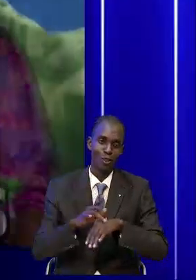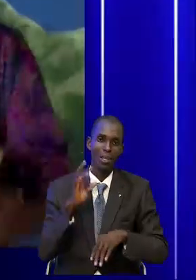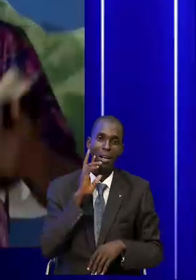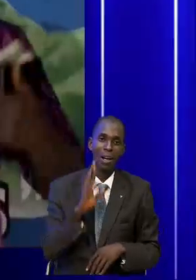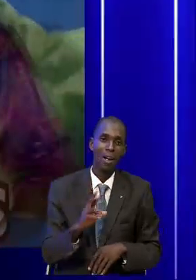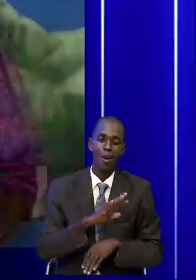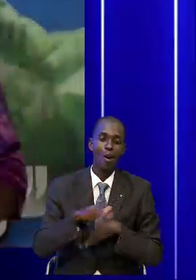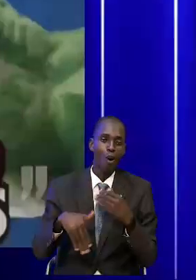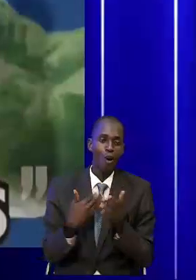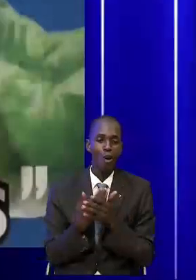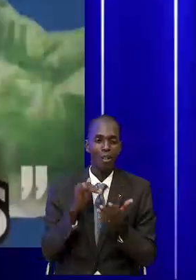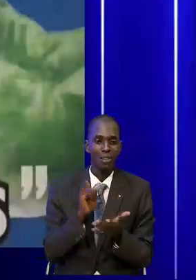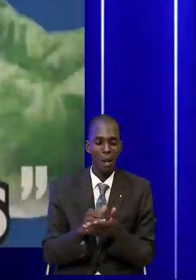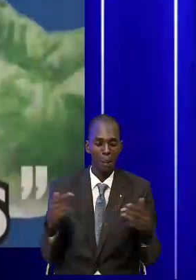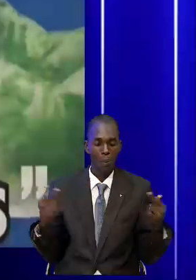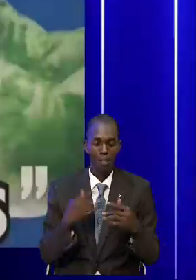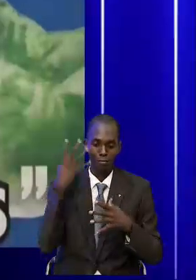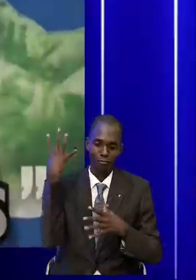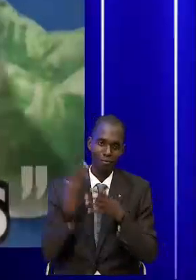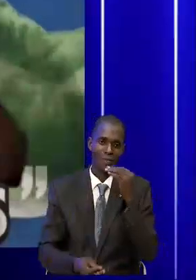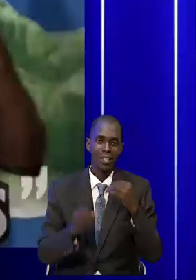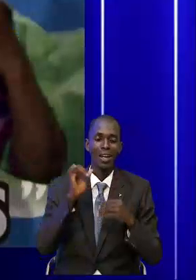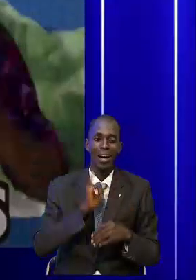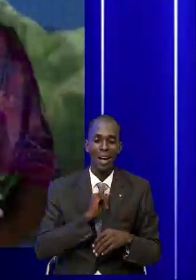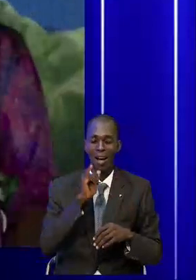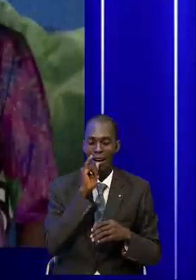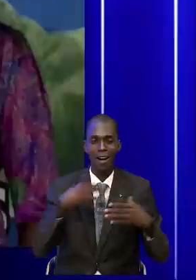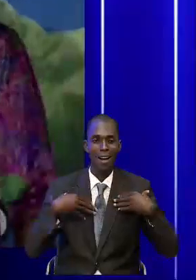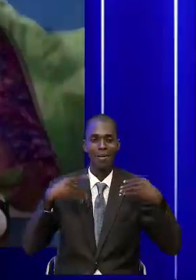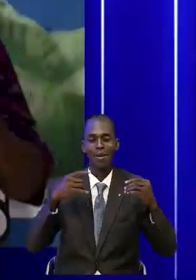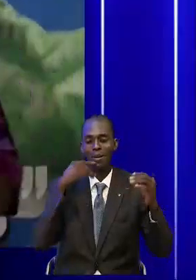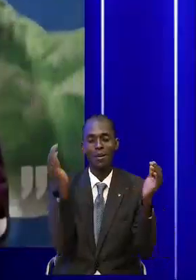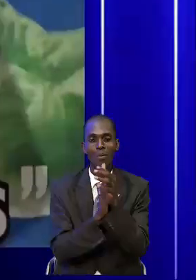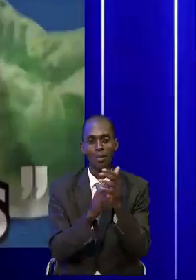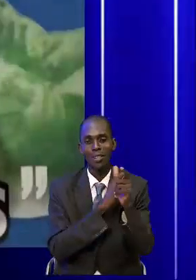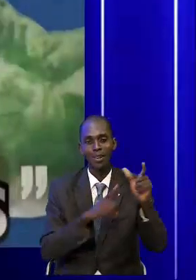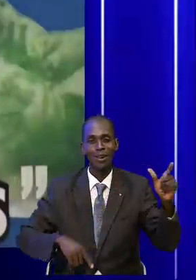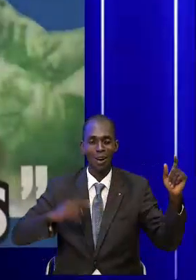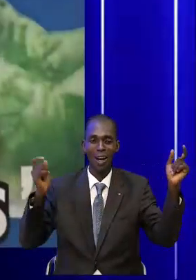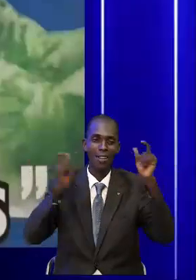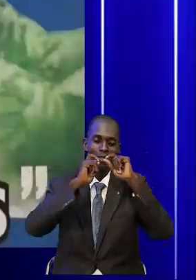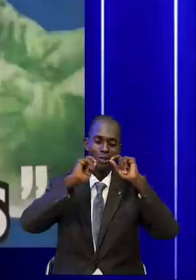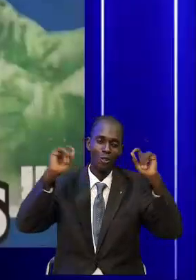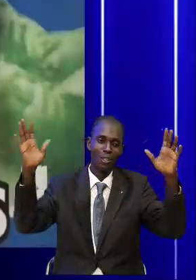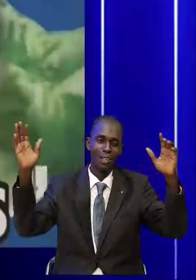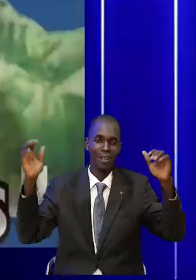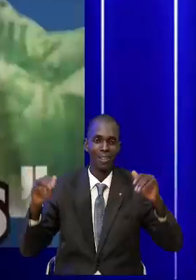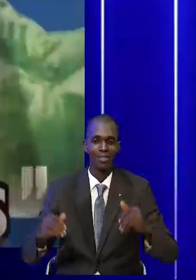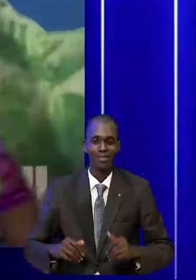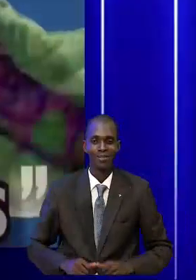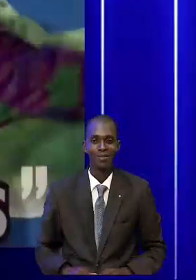on Monday, which is yesterday, the Lord touched me, and all those pain has gone. I am